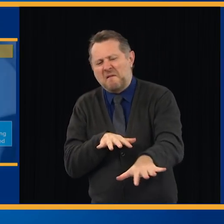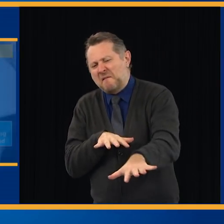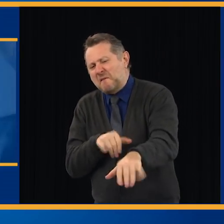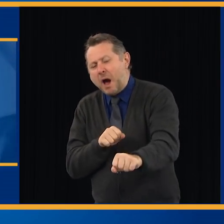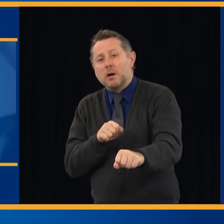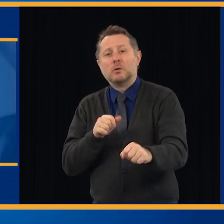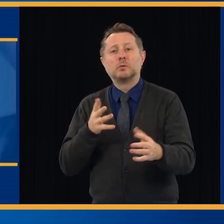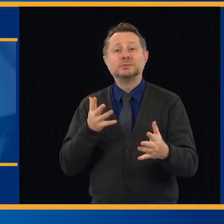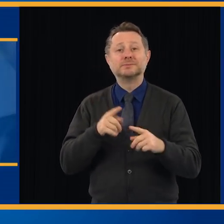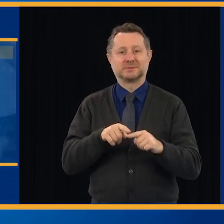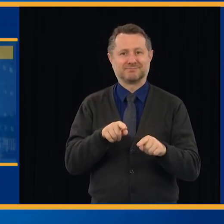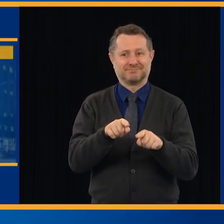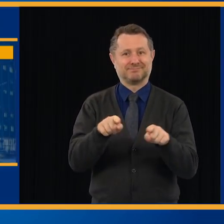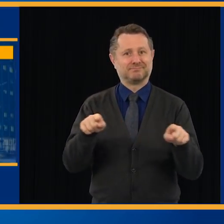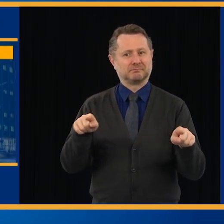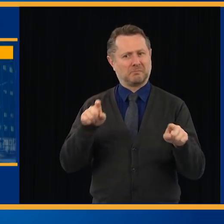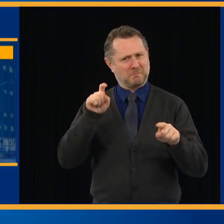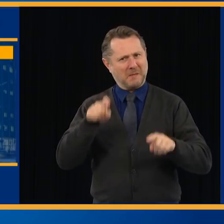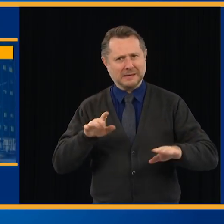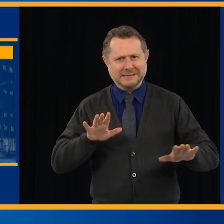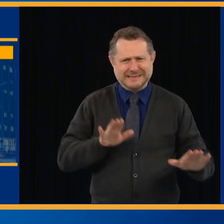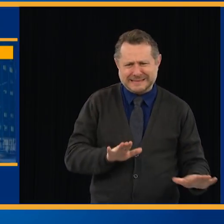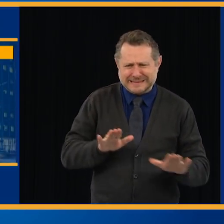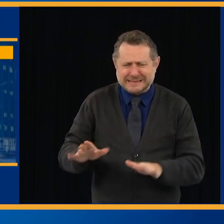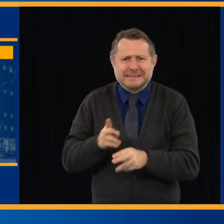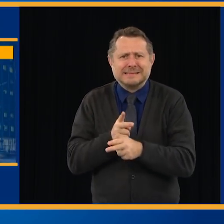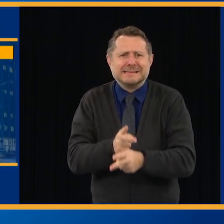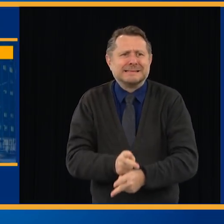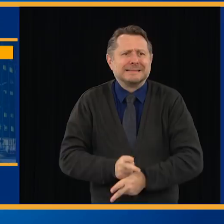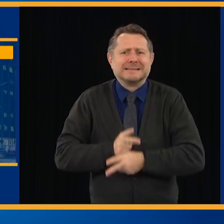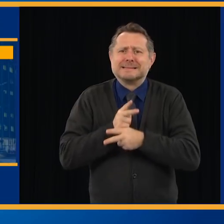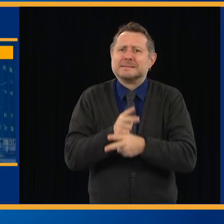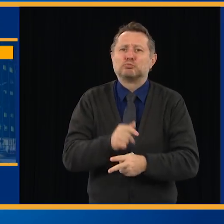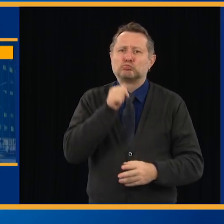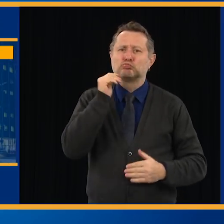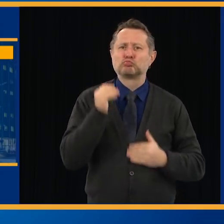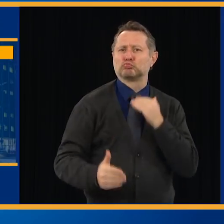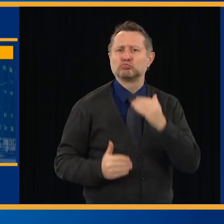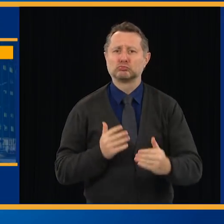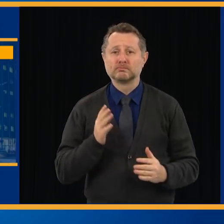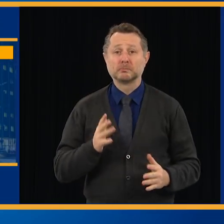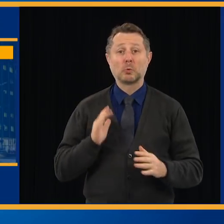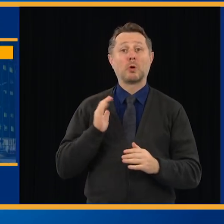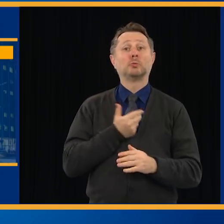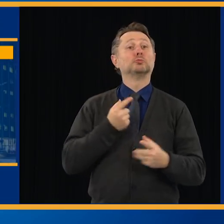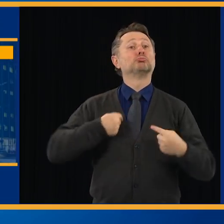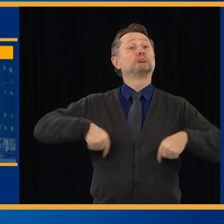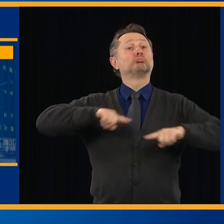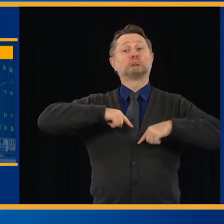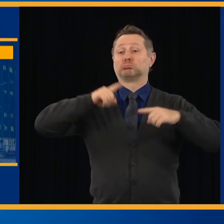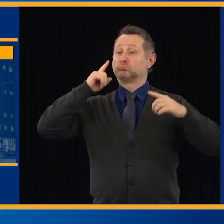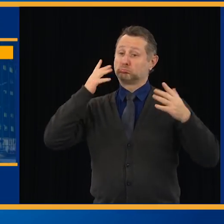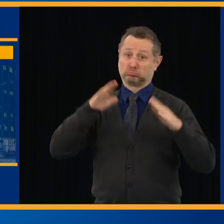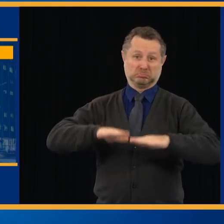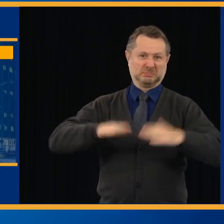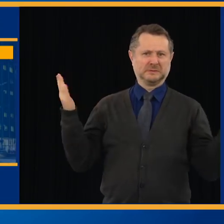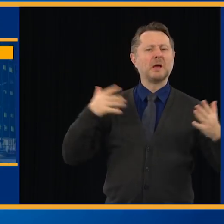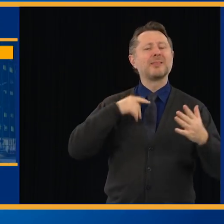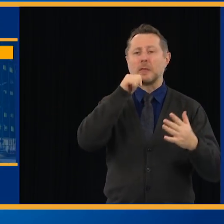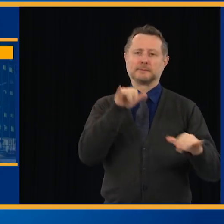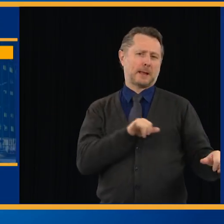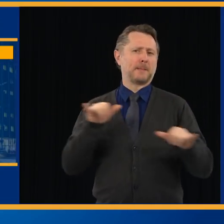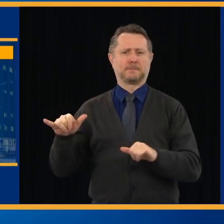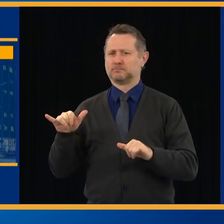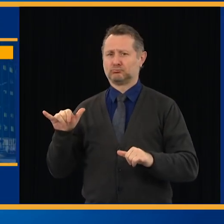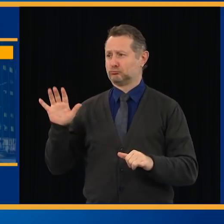right on the reopening. So proceed with caution. Our reopening is different. We don't have